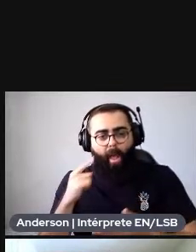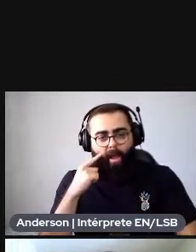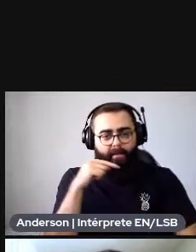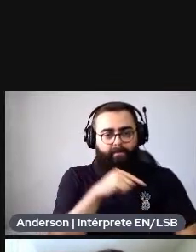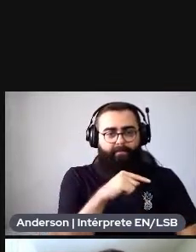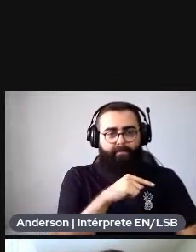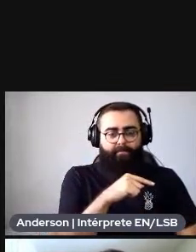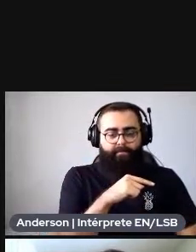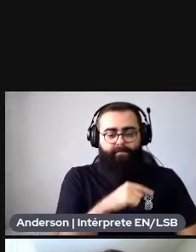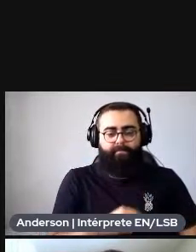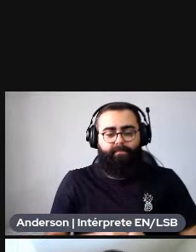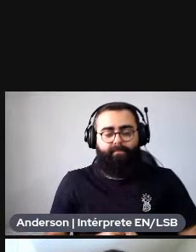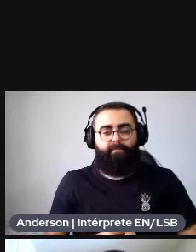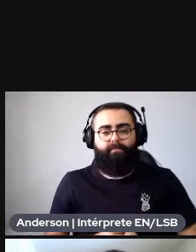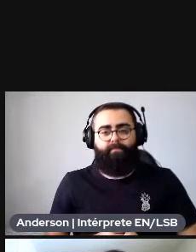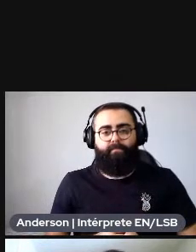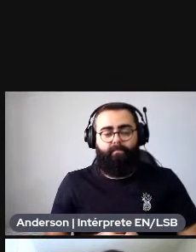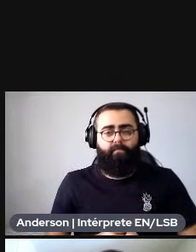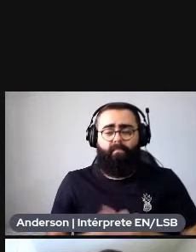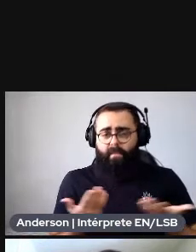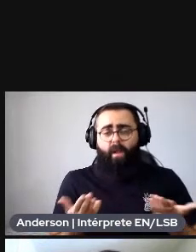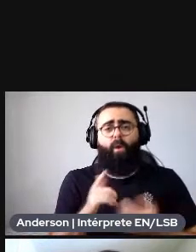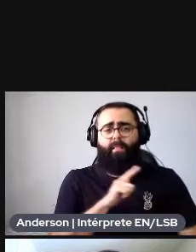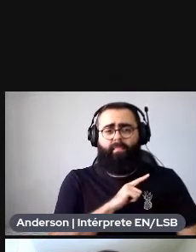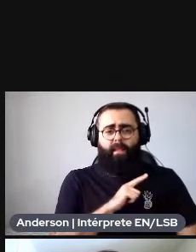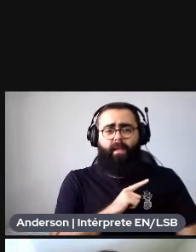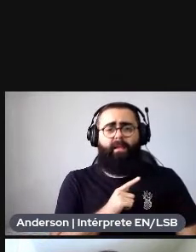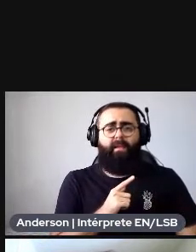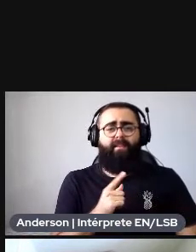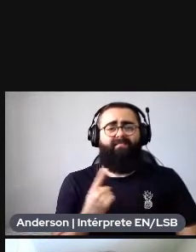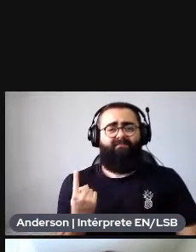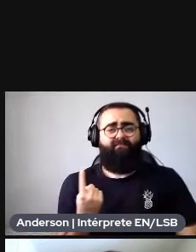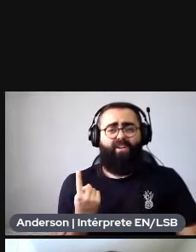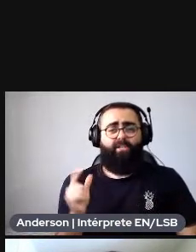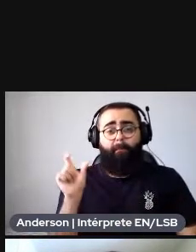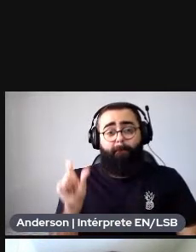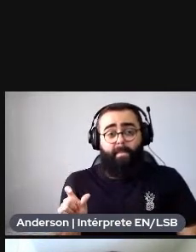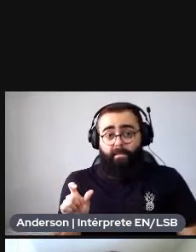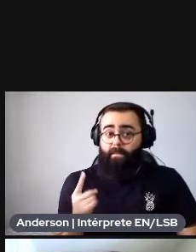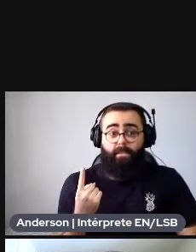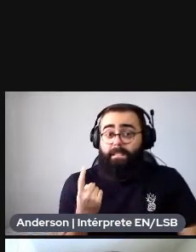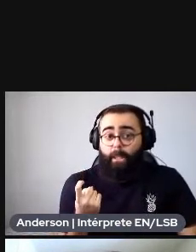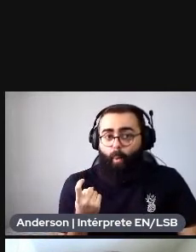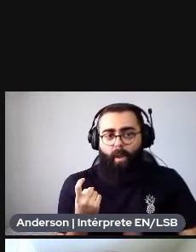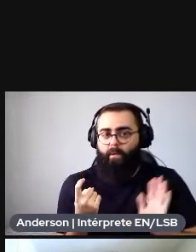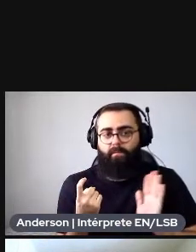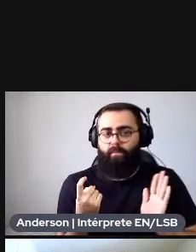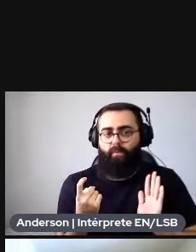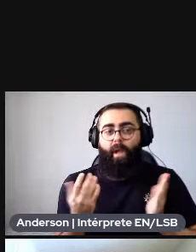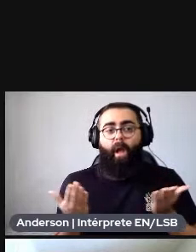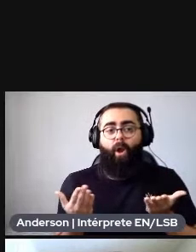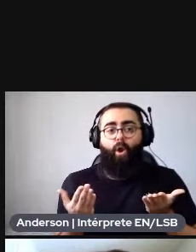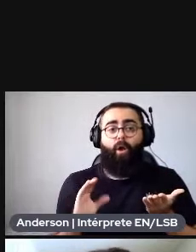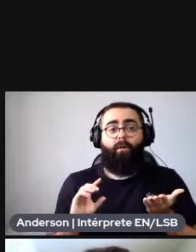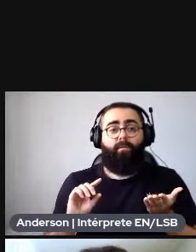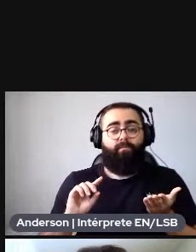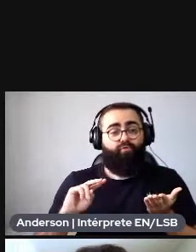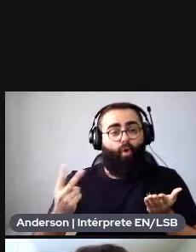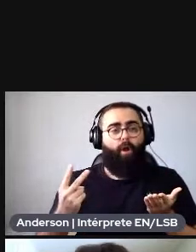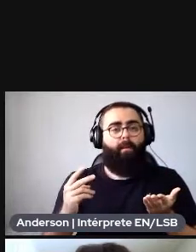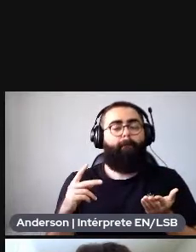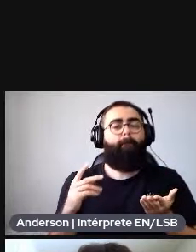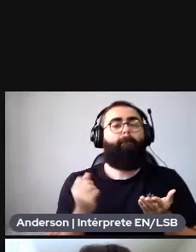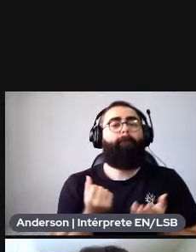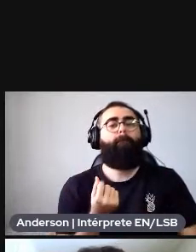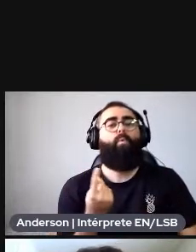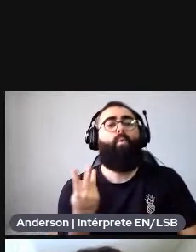We have first person, but now not singular, but plural. And in the